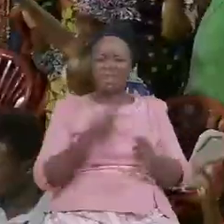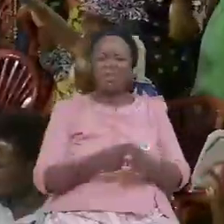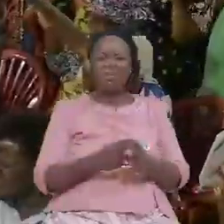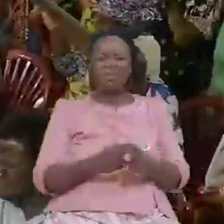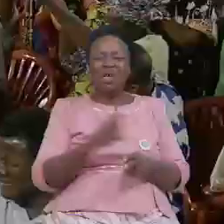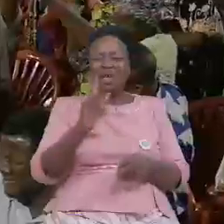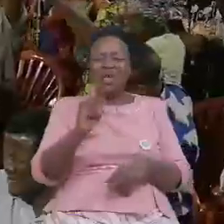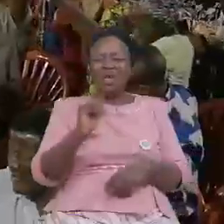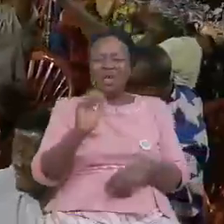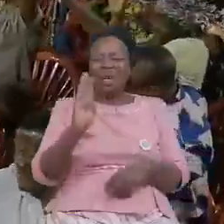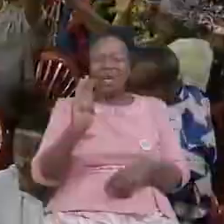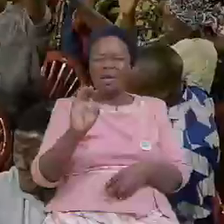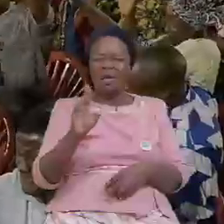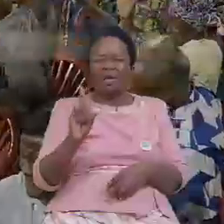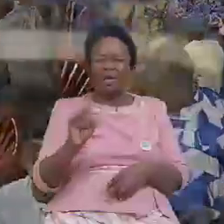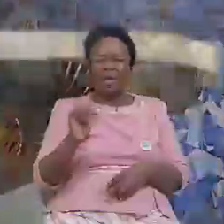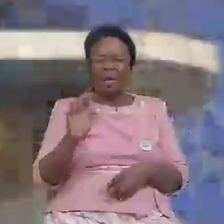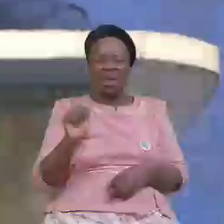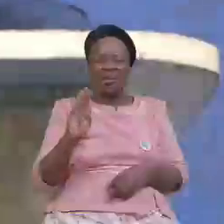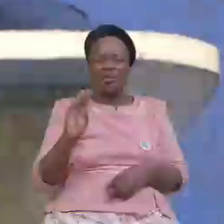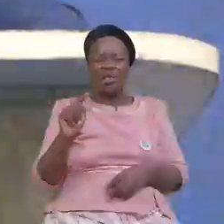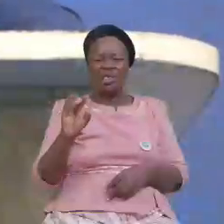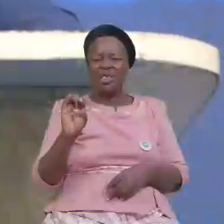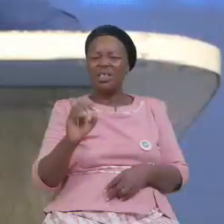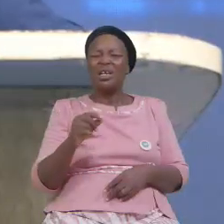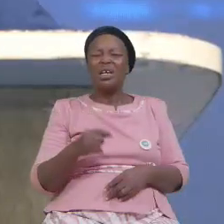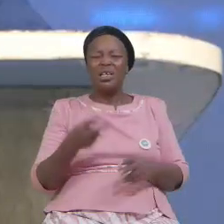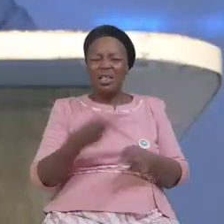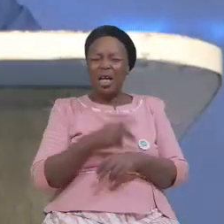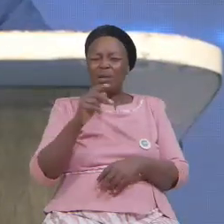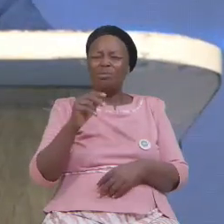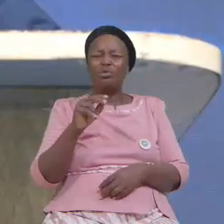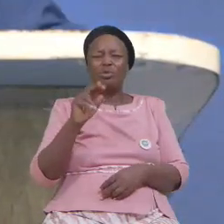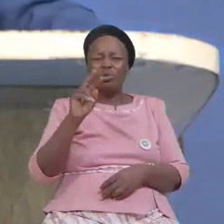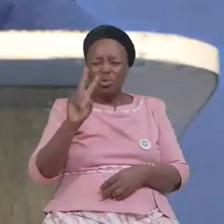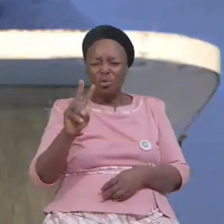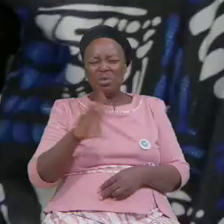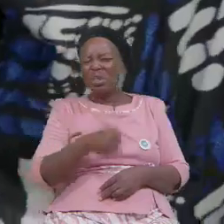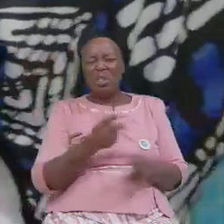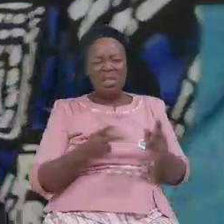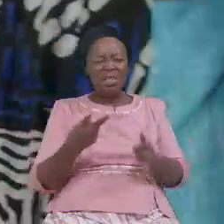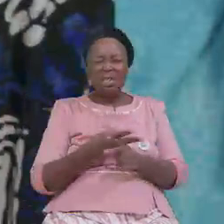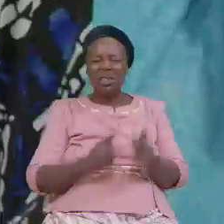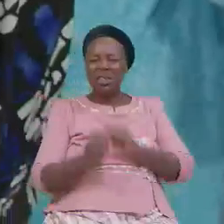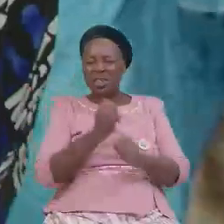Diabetes, type 2, or whatever type, be healed in Jesus' name.